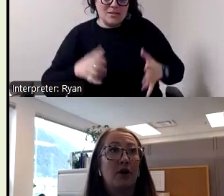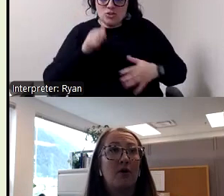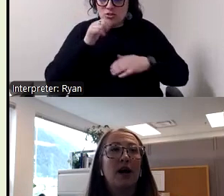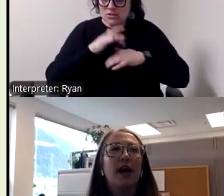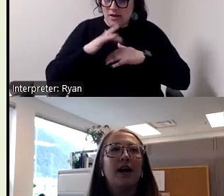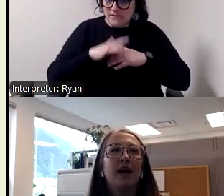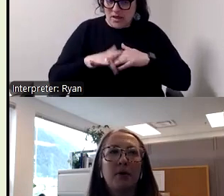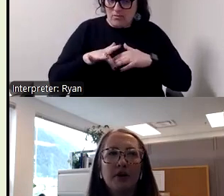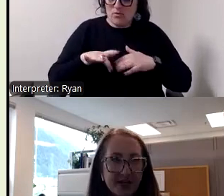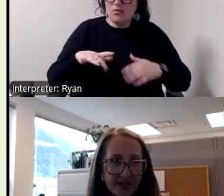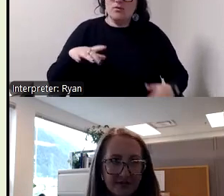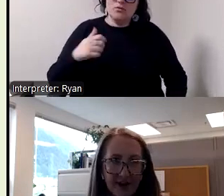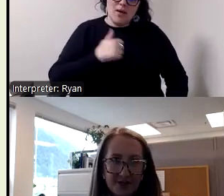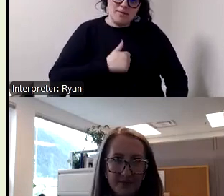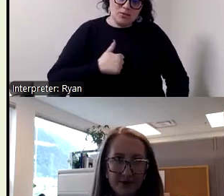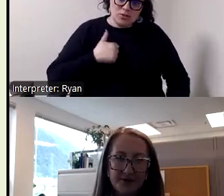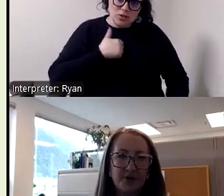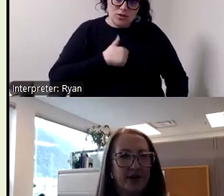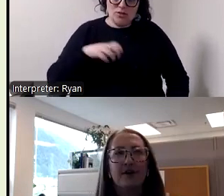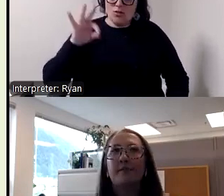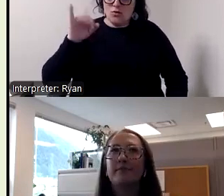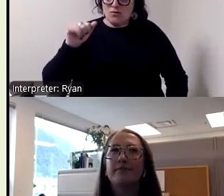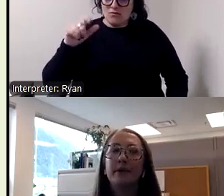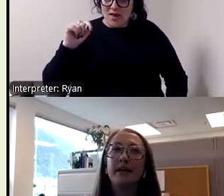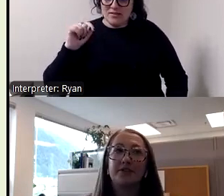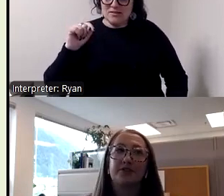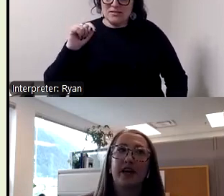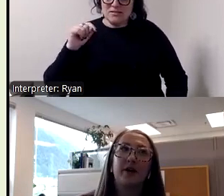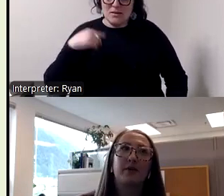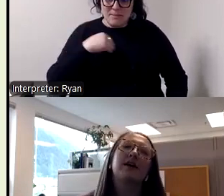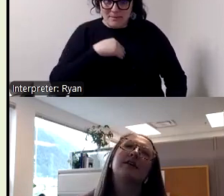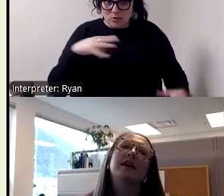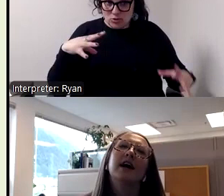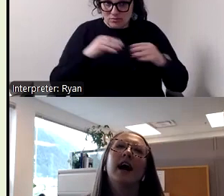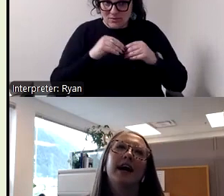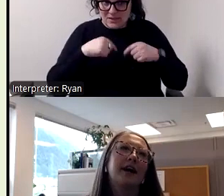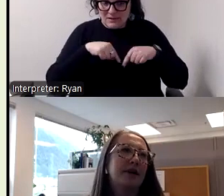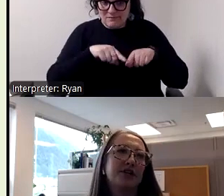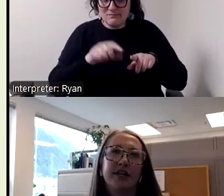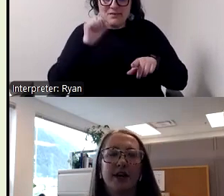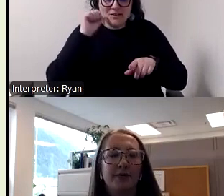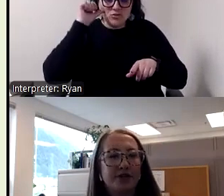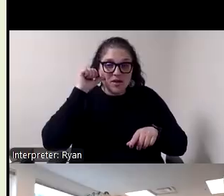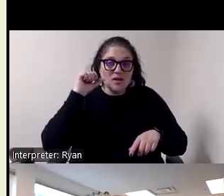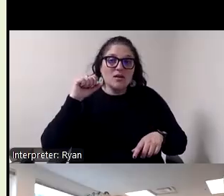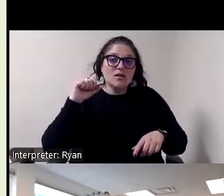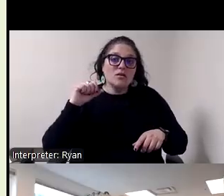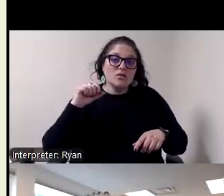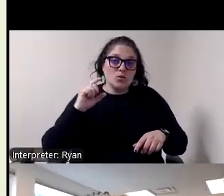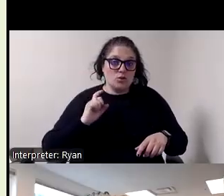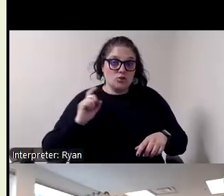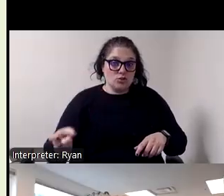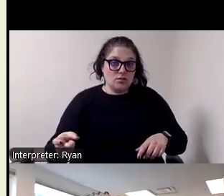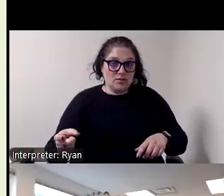do so. And I apologize to the FAST members during our meeting yesterday where I had mentioned it should go